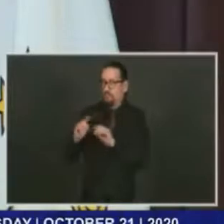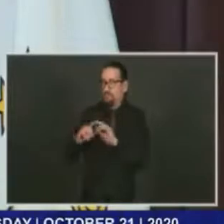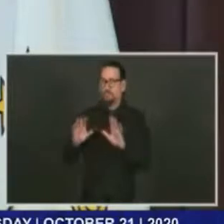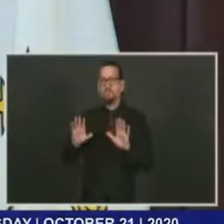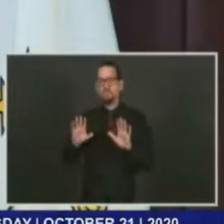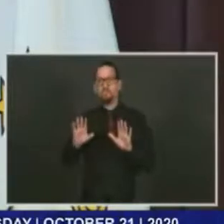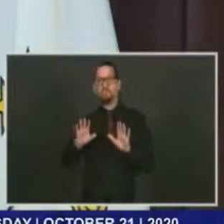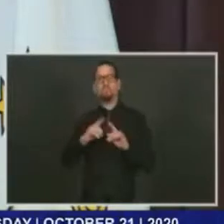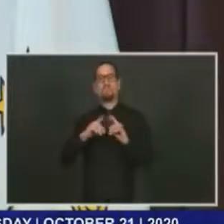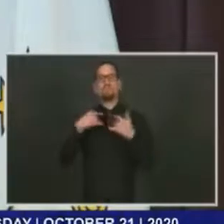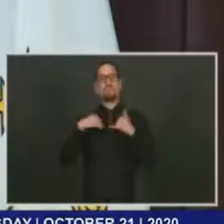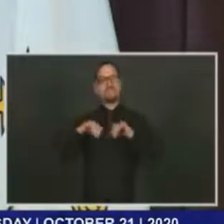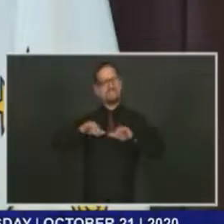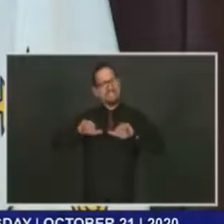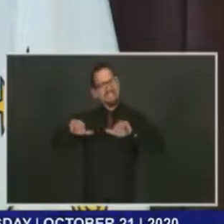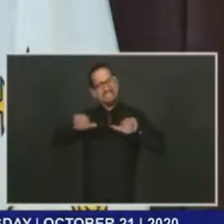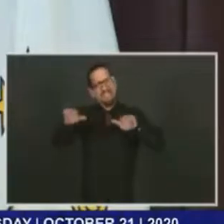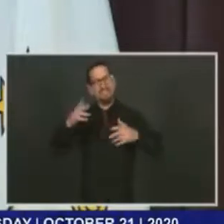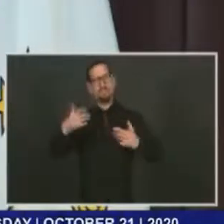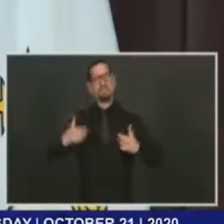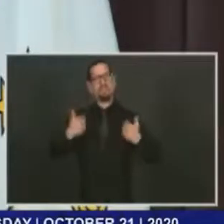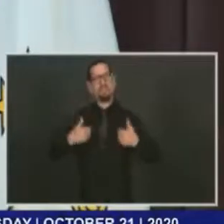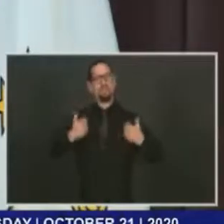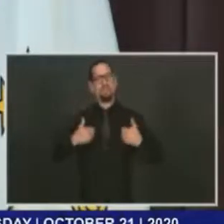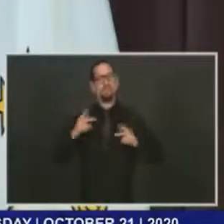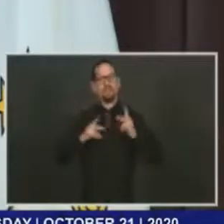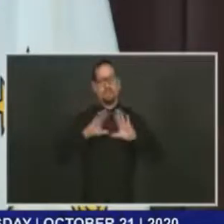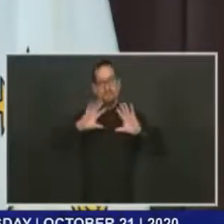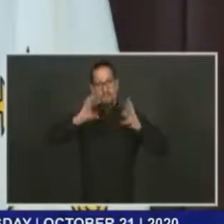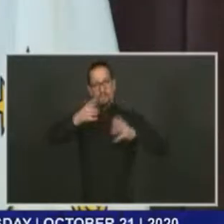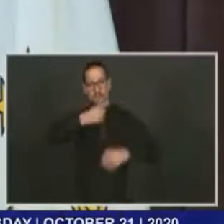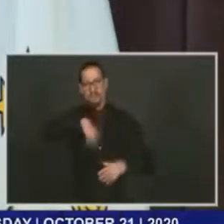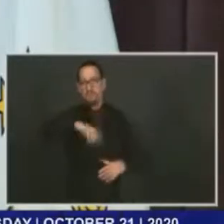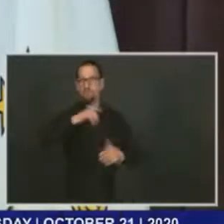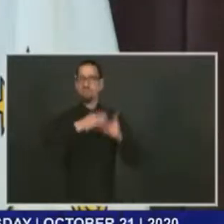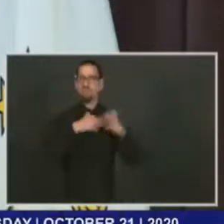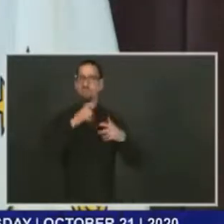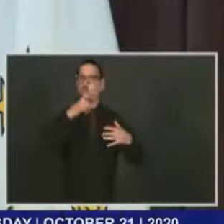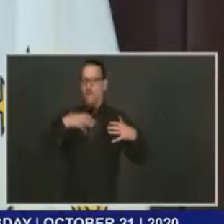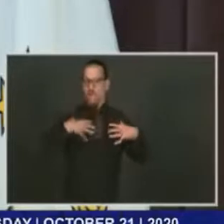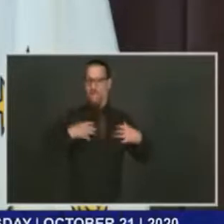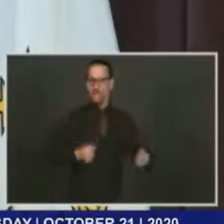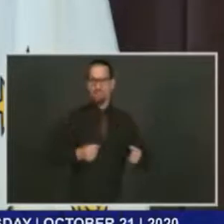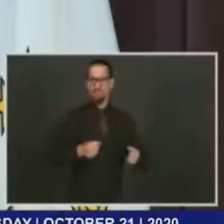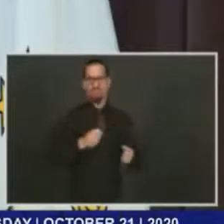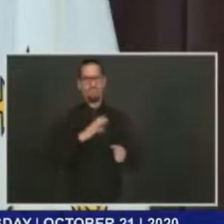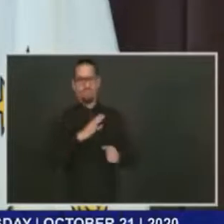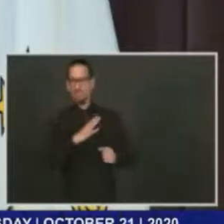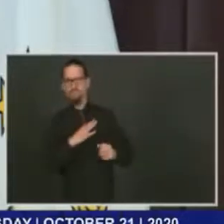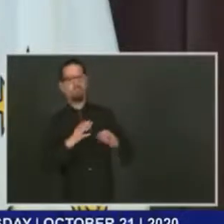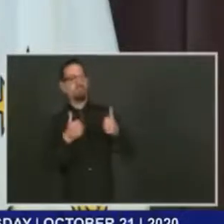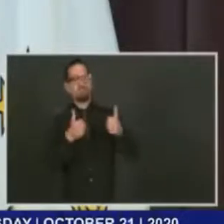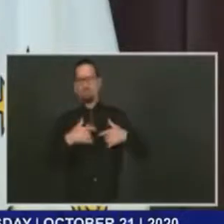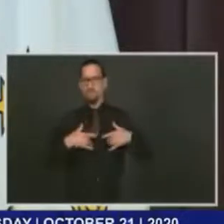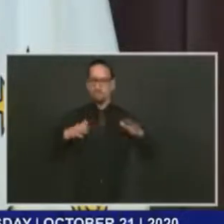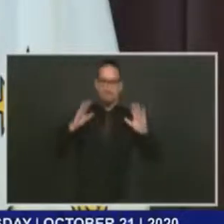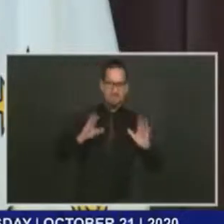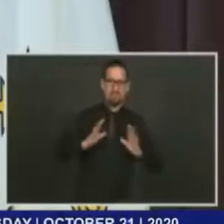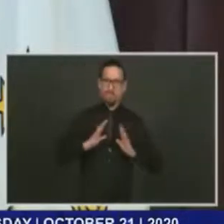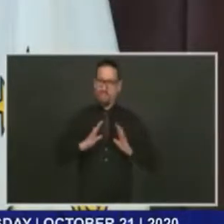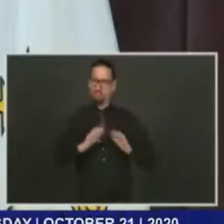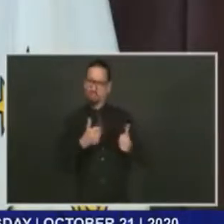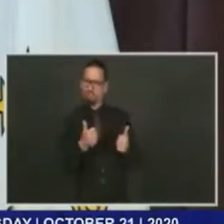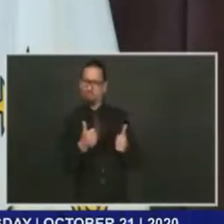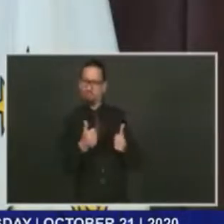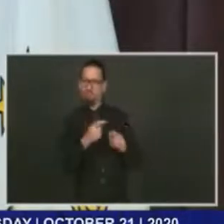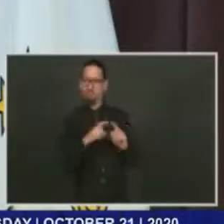to the younger, healthier feeling individuals who are out there, although you may feel like you're fine and you're